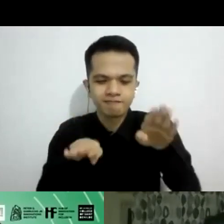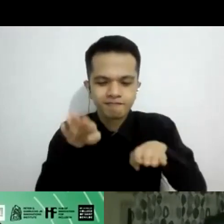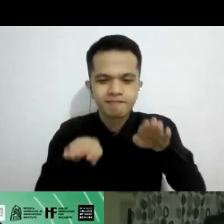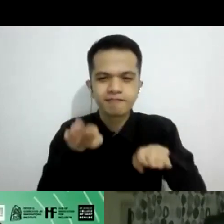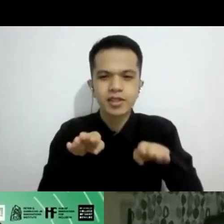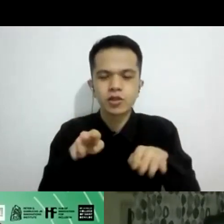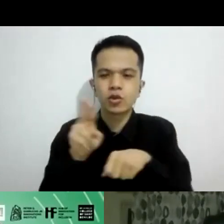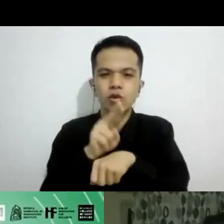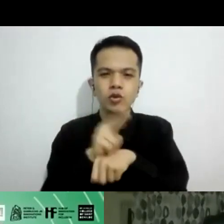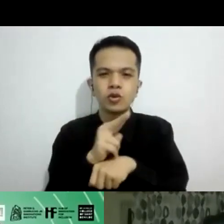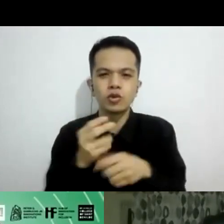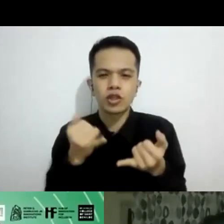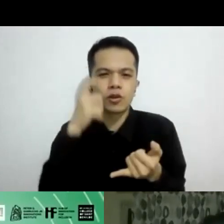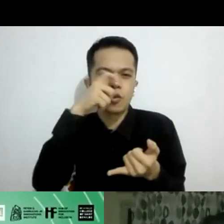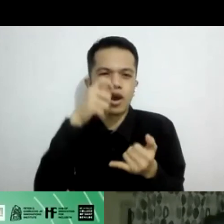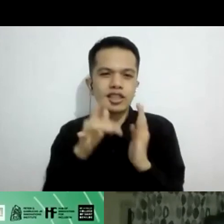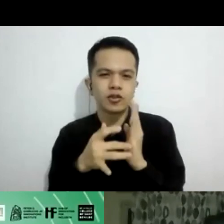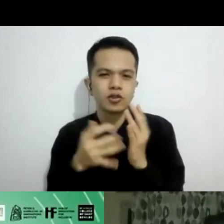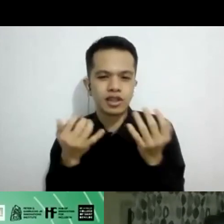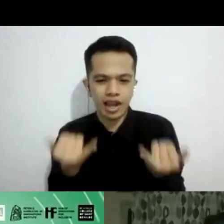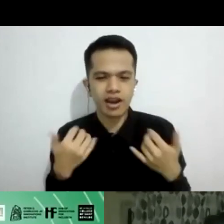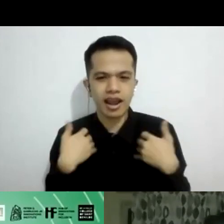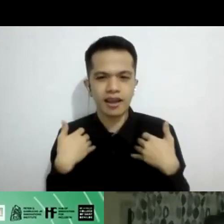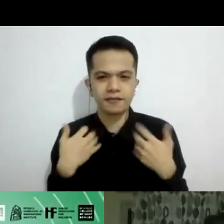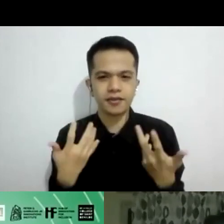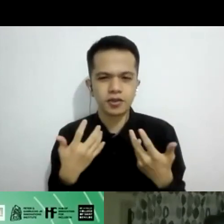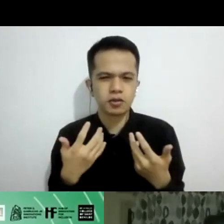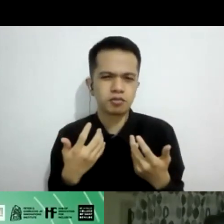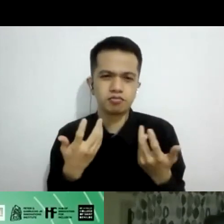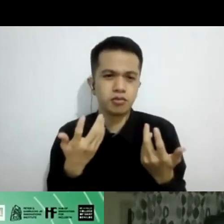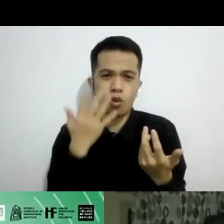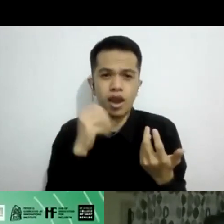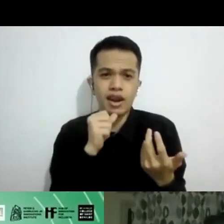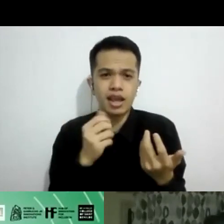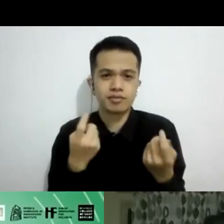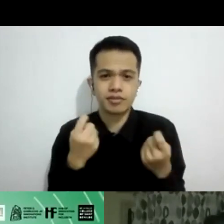technology that we have. Because why not make use of a good thing?